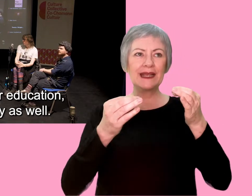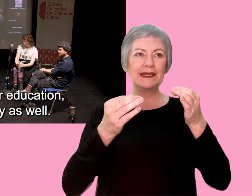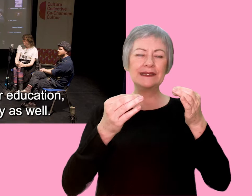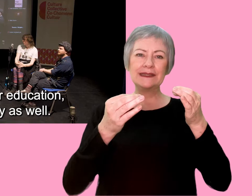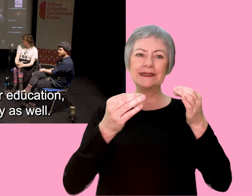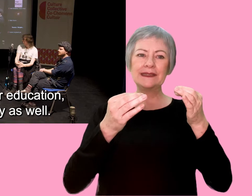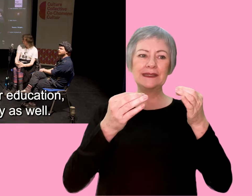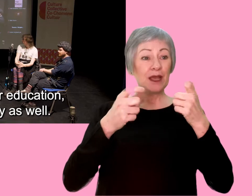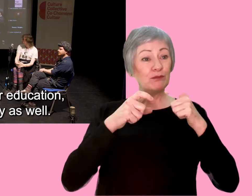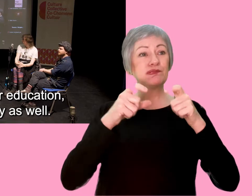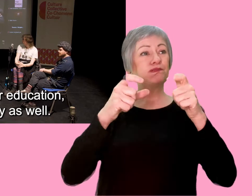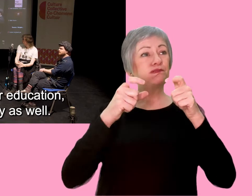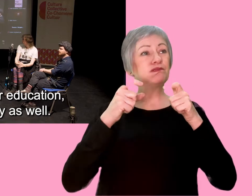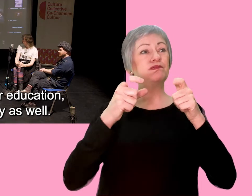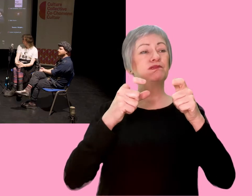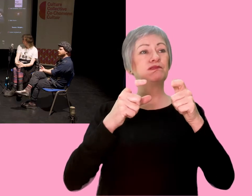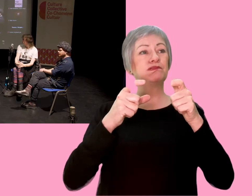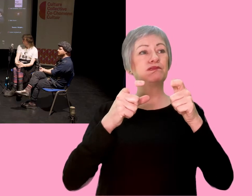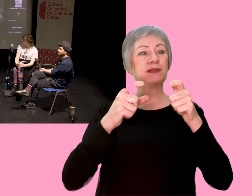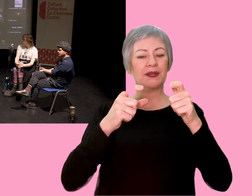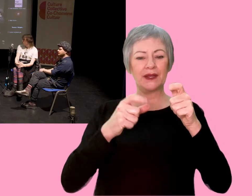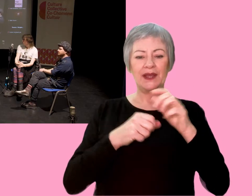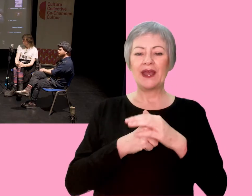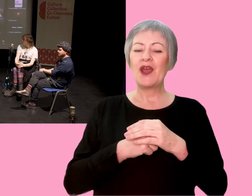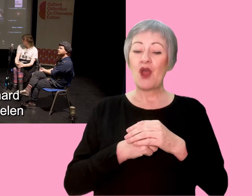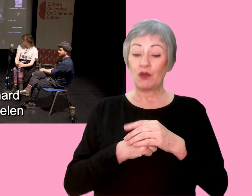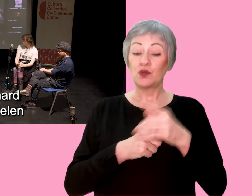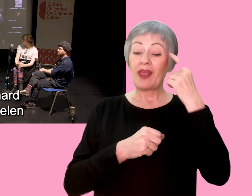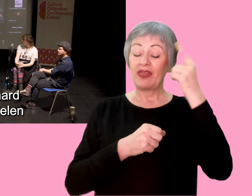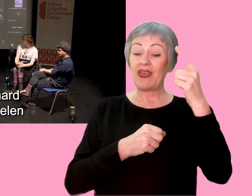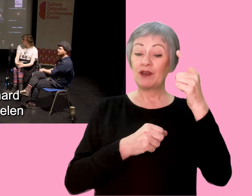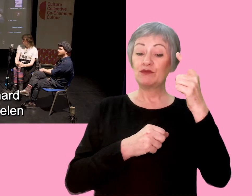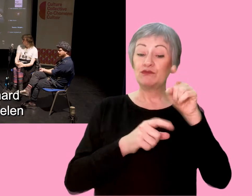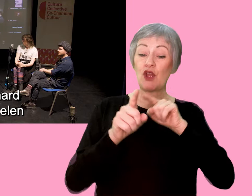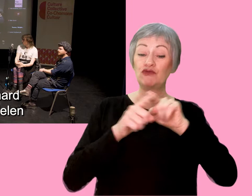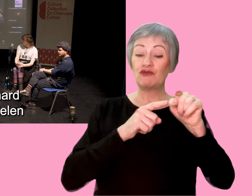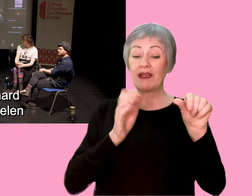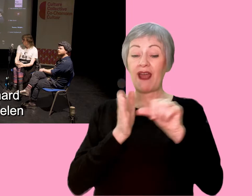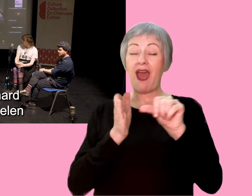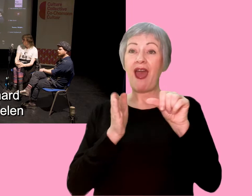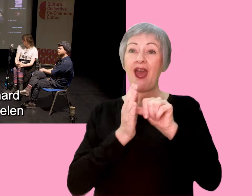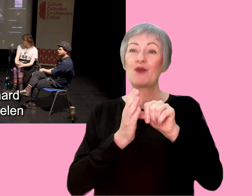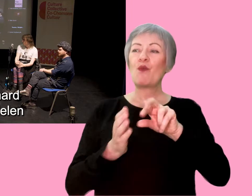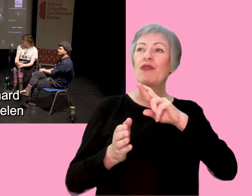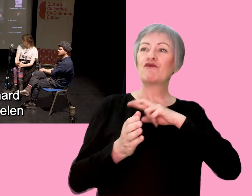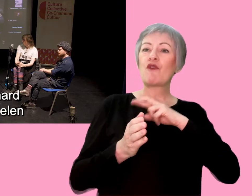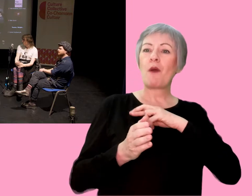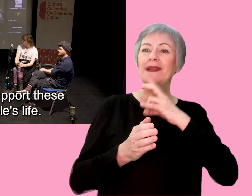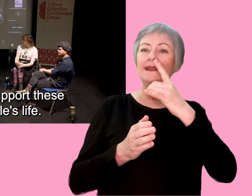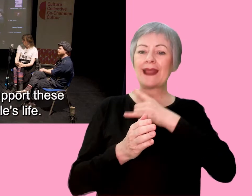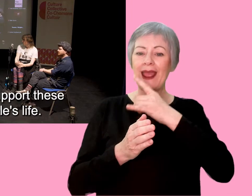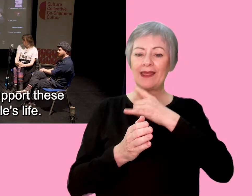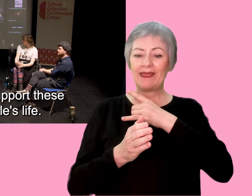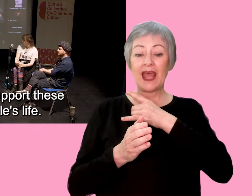politics, our morality as well. So I think we trying hard with Robert and Helen